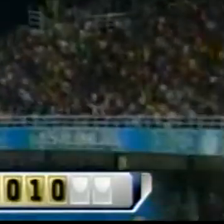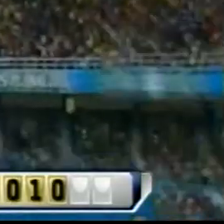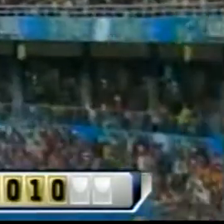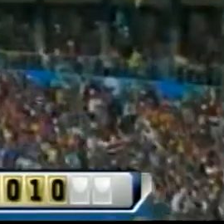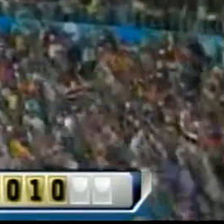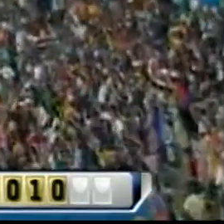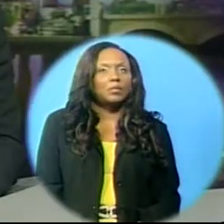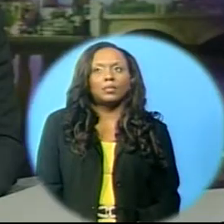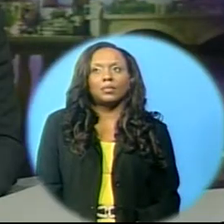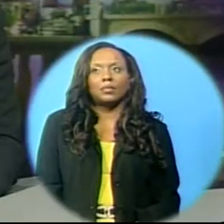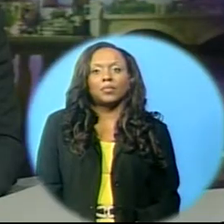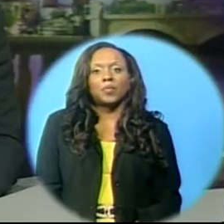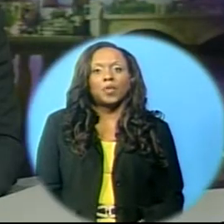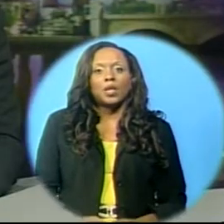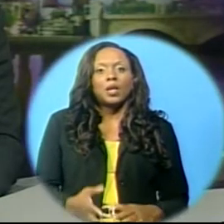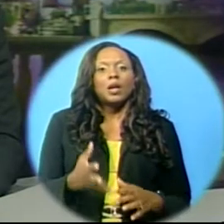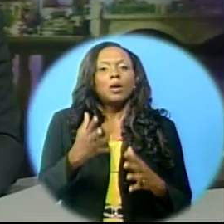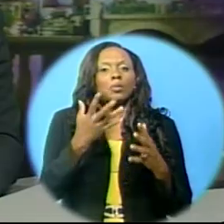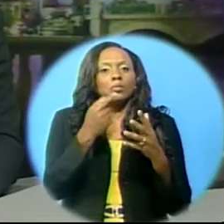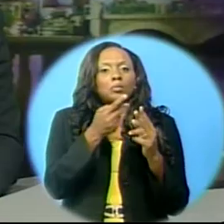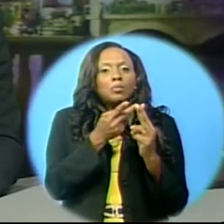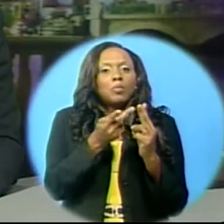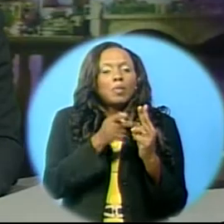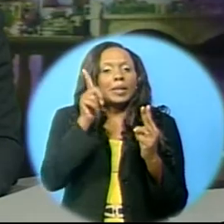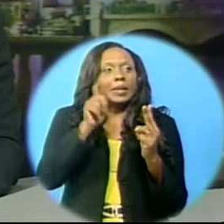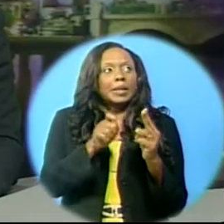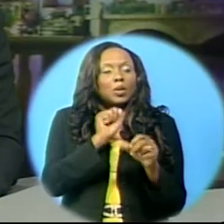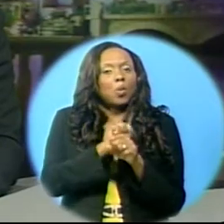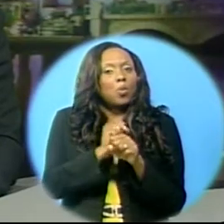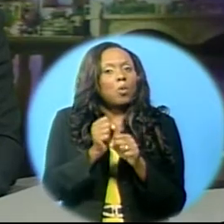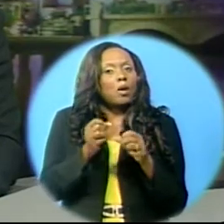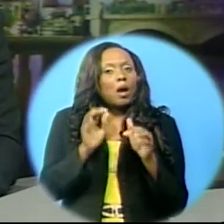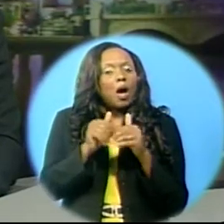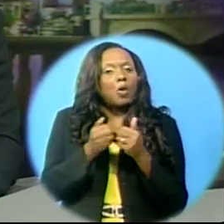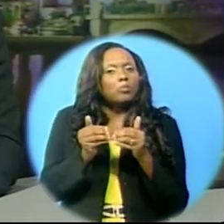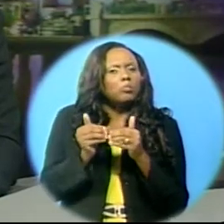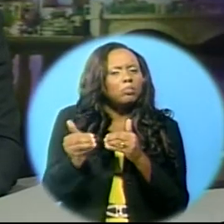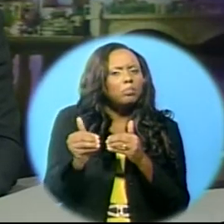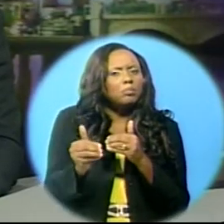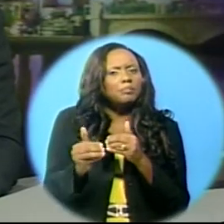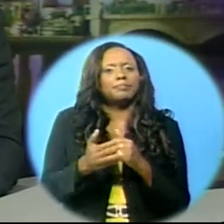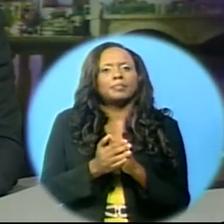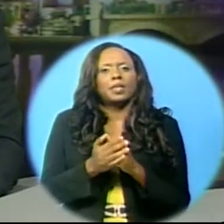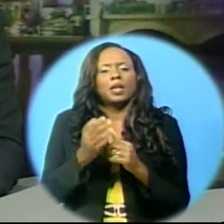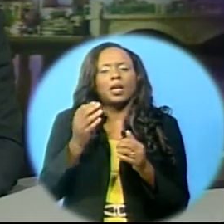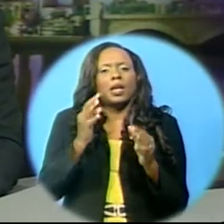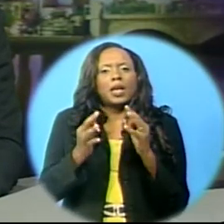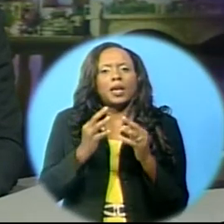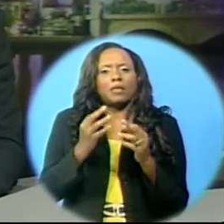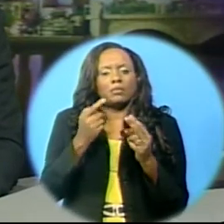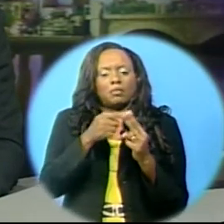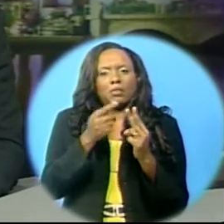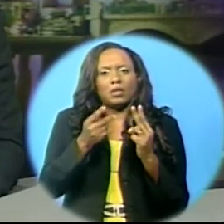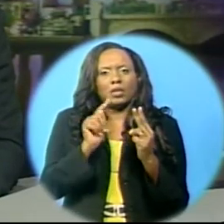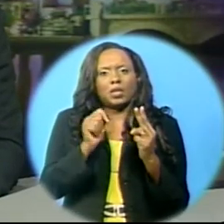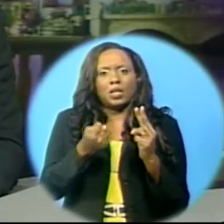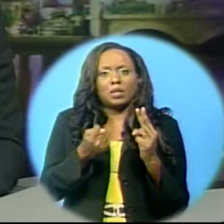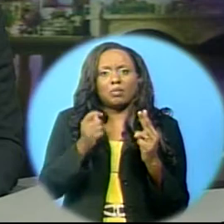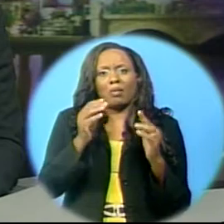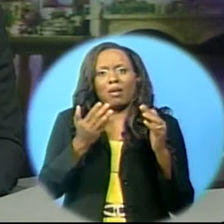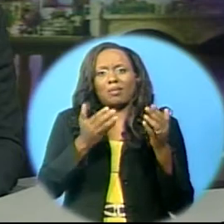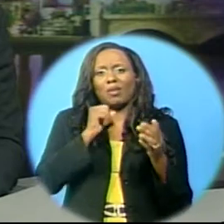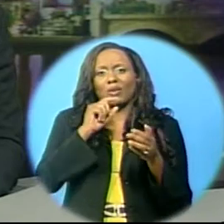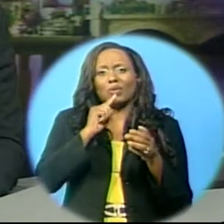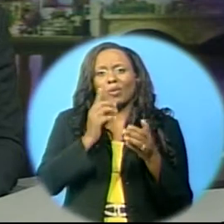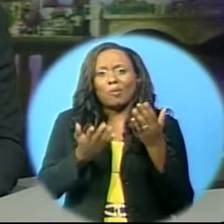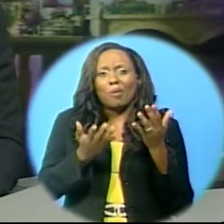and the two franchise owners to work out the way forward and decide whether the teams will be in a 2-year limbo or play